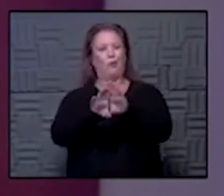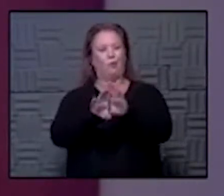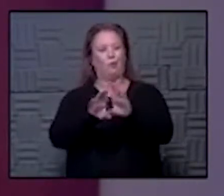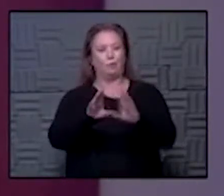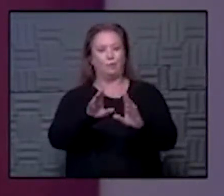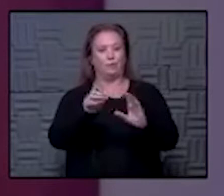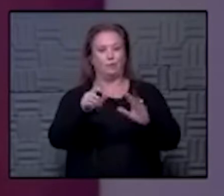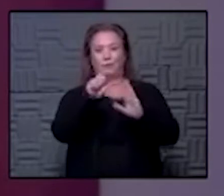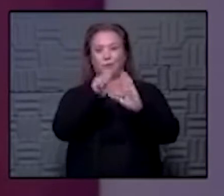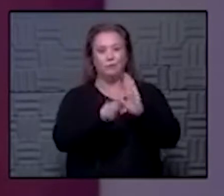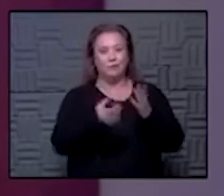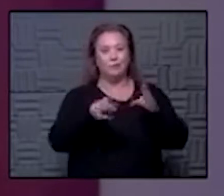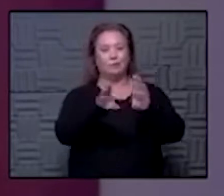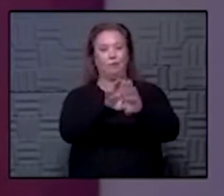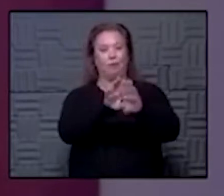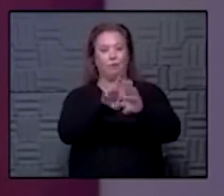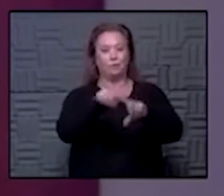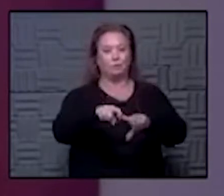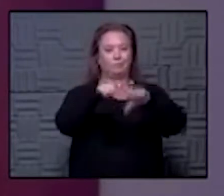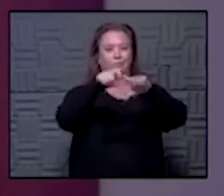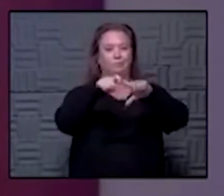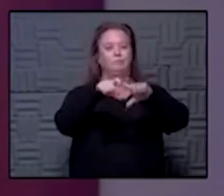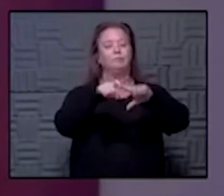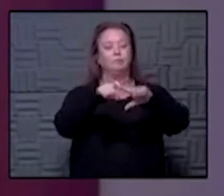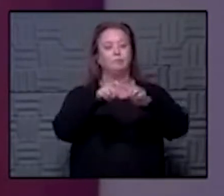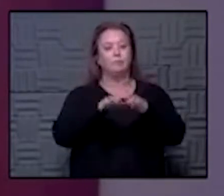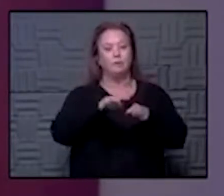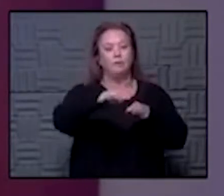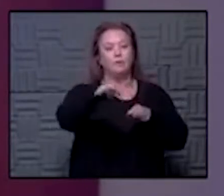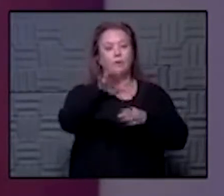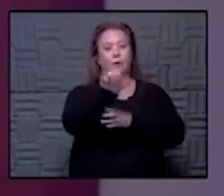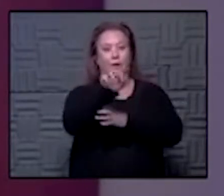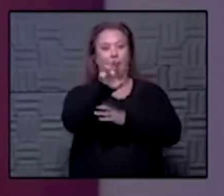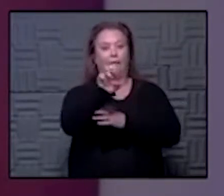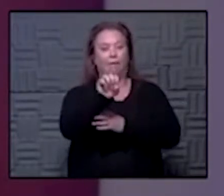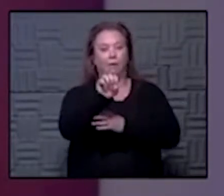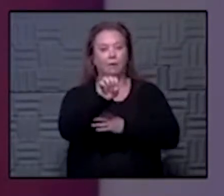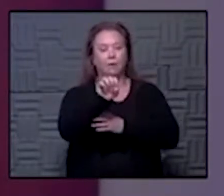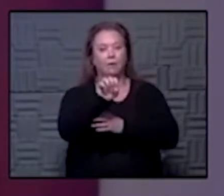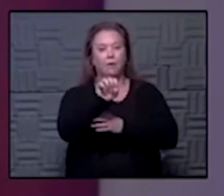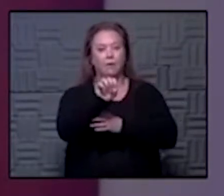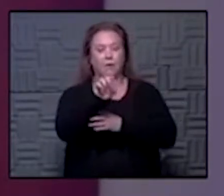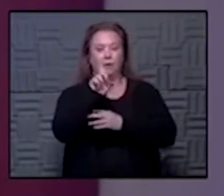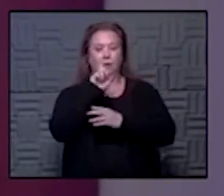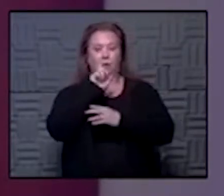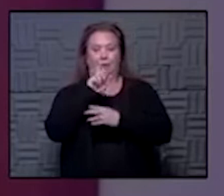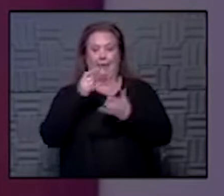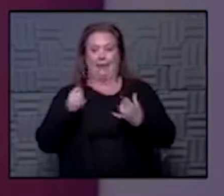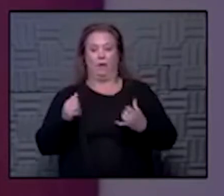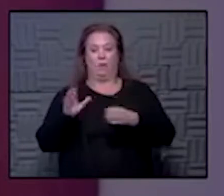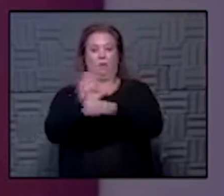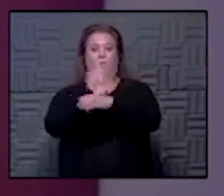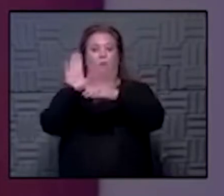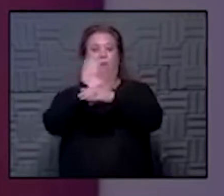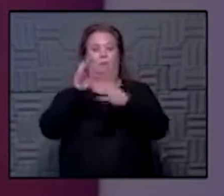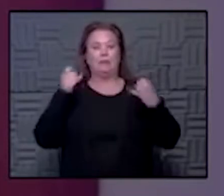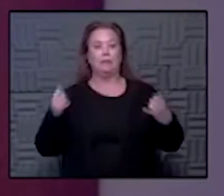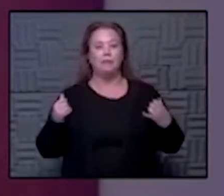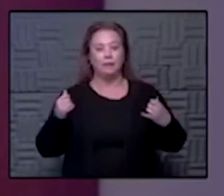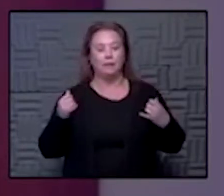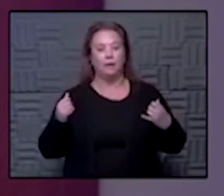doing surgeries and other things, and really deferring care. Yeah. So we're busting the seams now, but